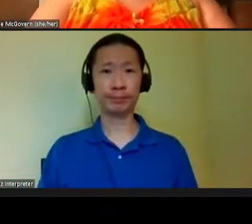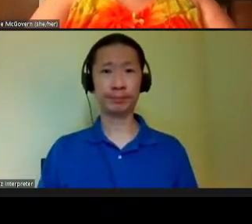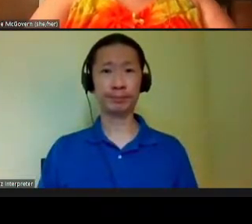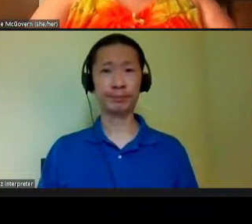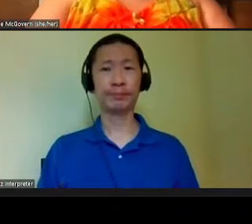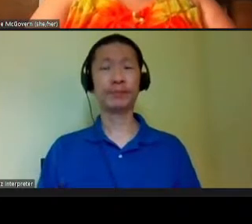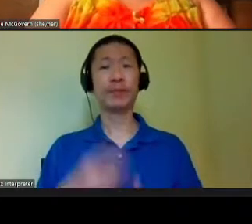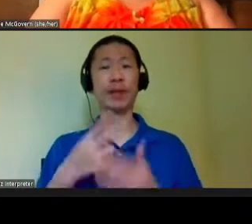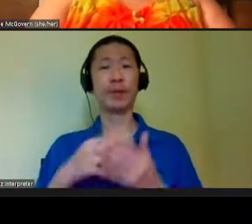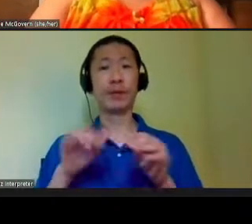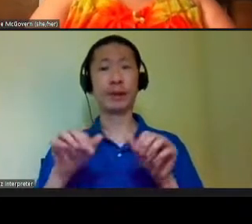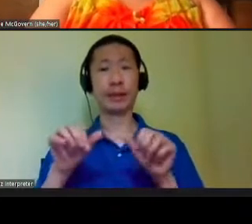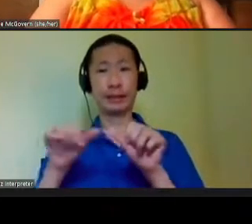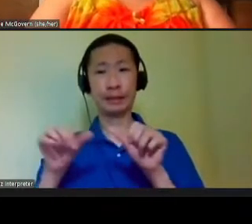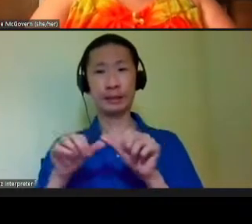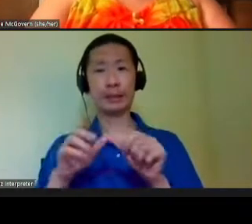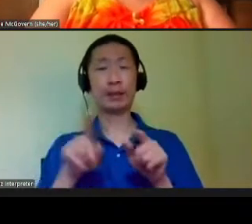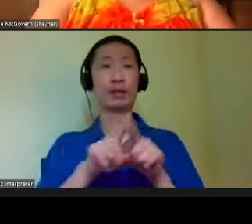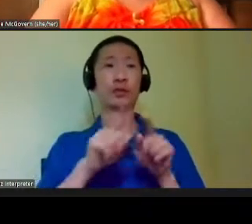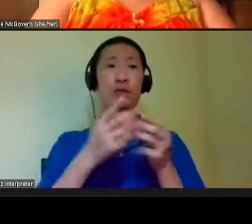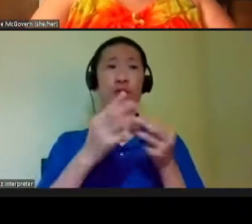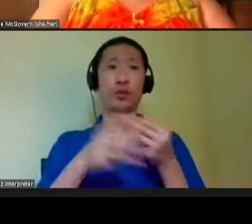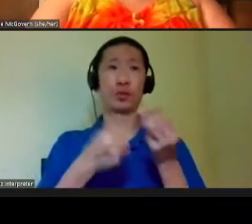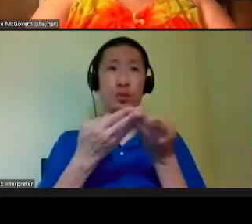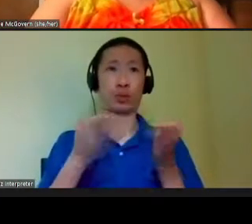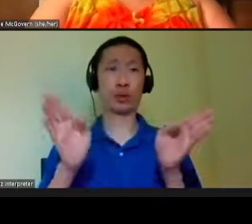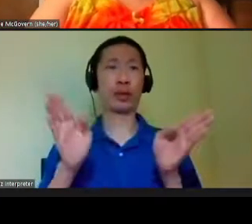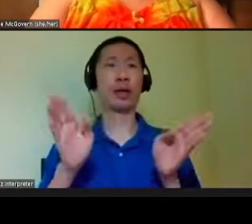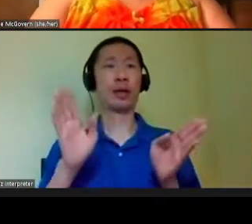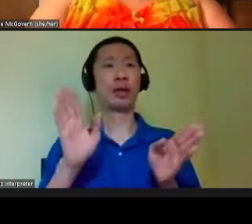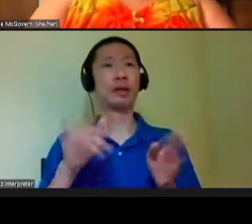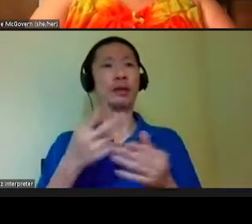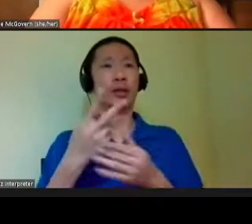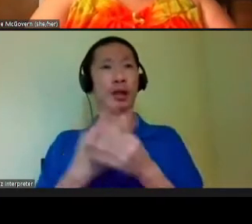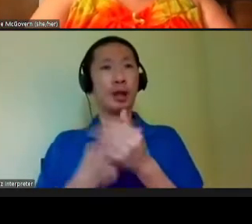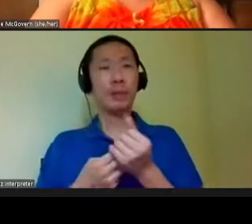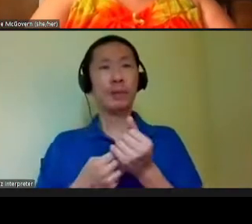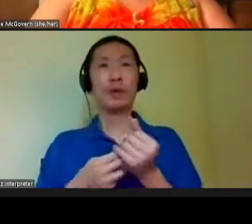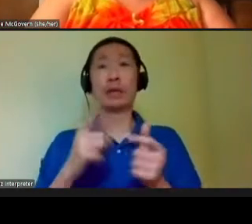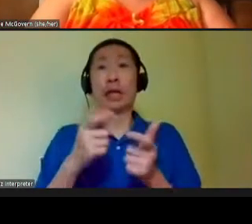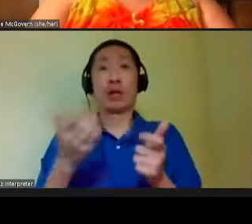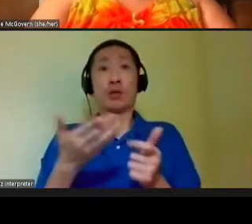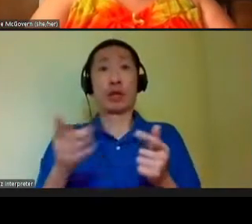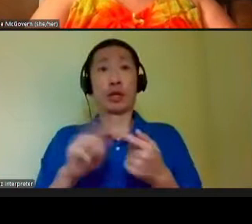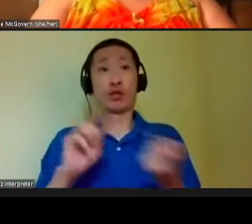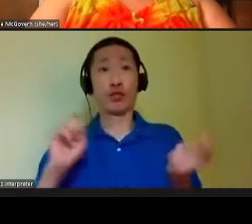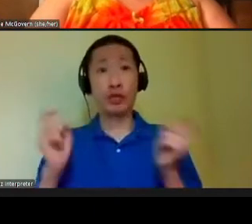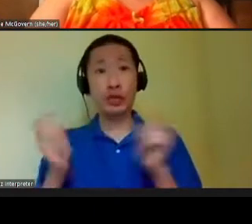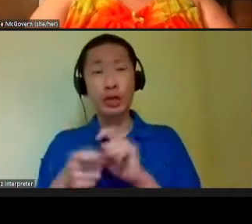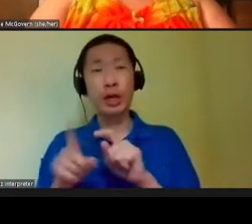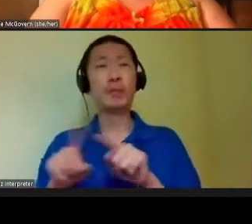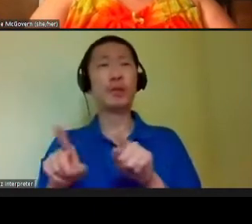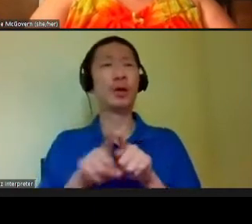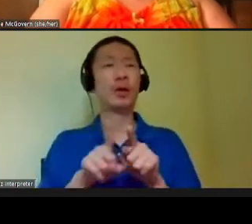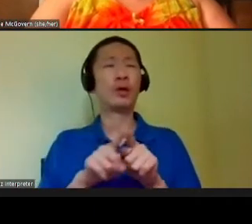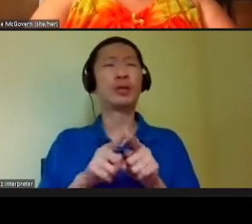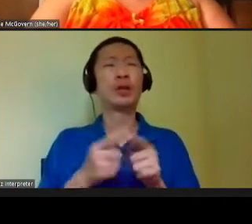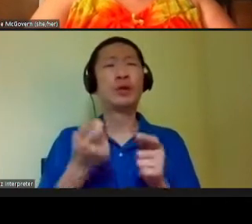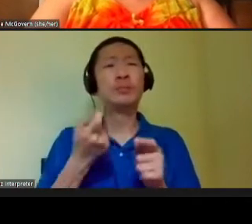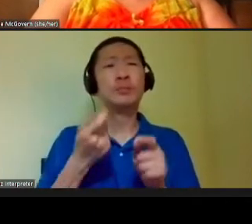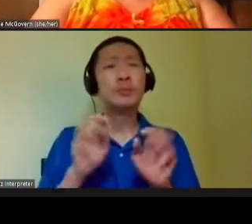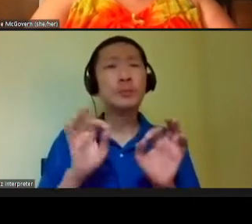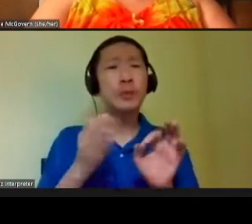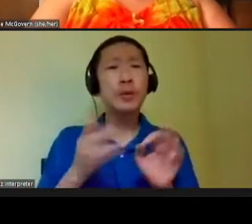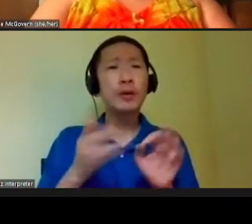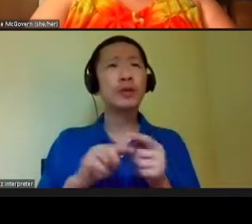in that space and in the world at large. And that is, it is both a huge thing to change and also a very small thing to